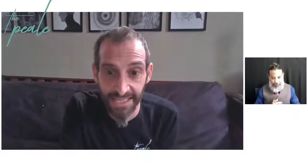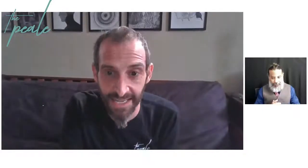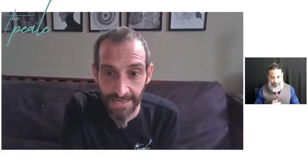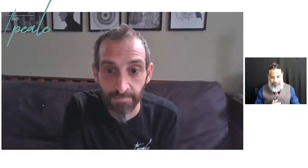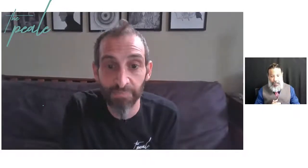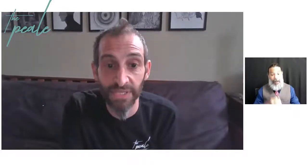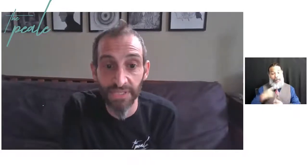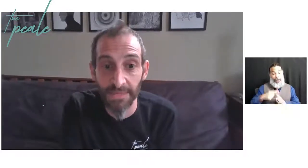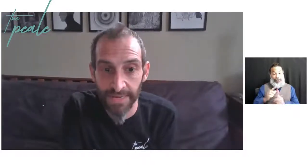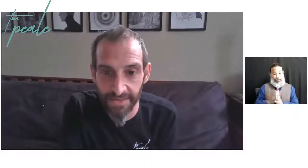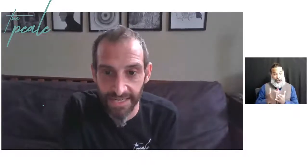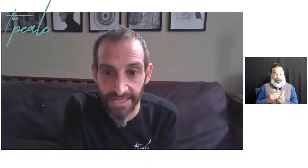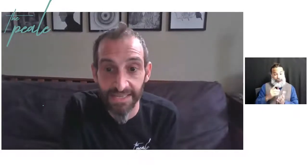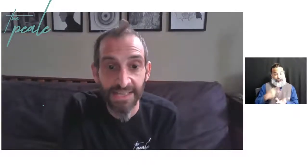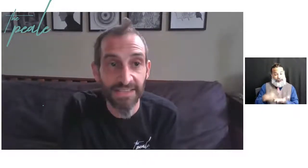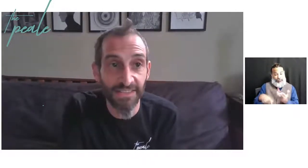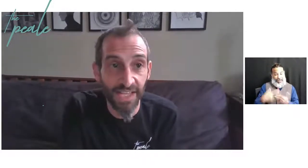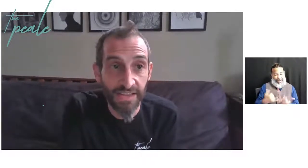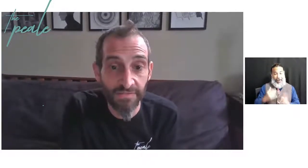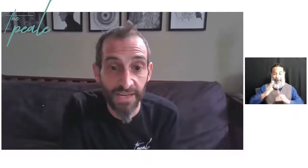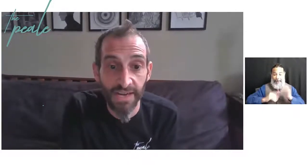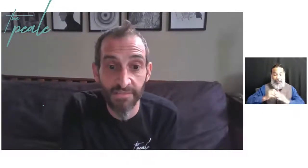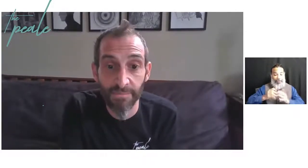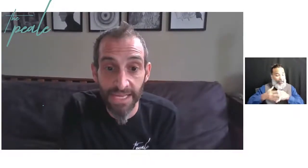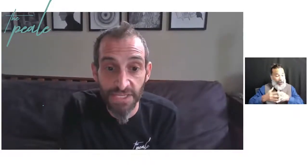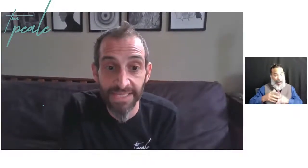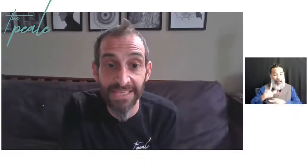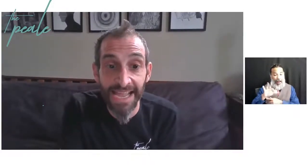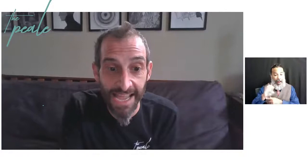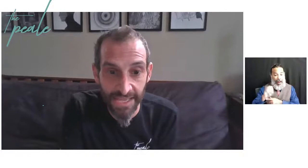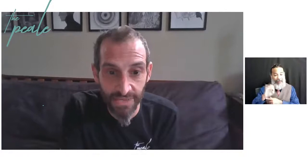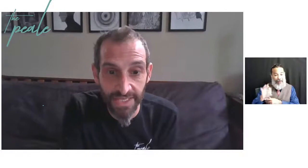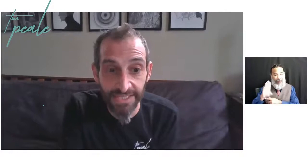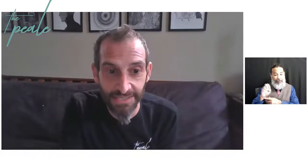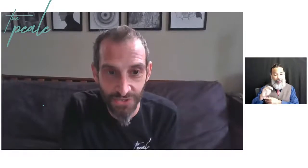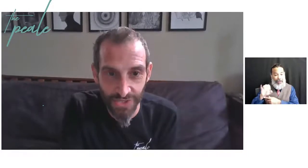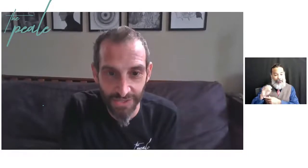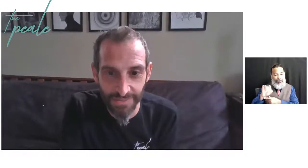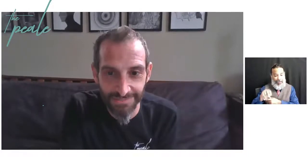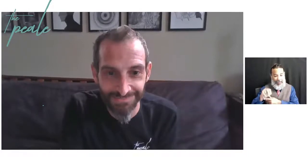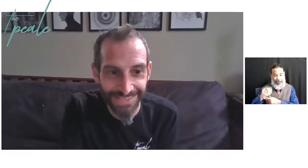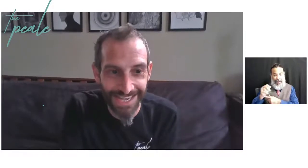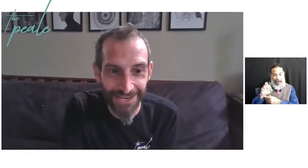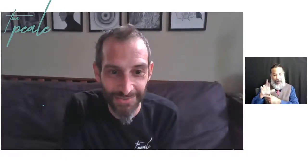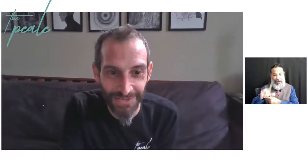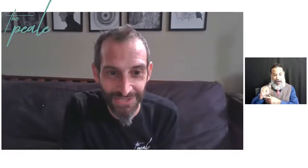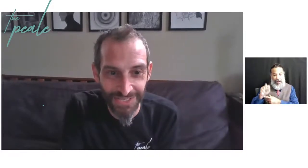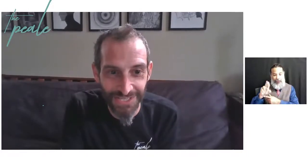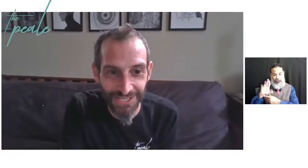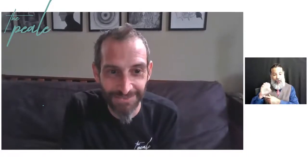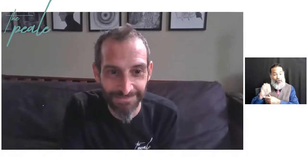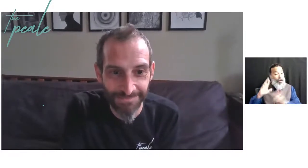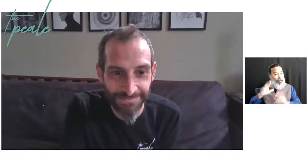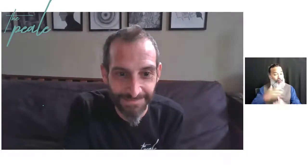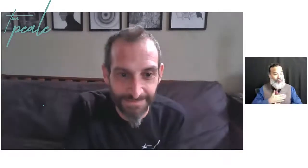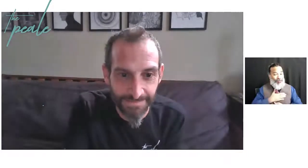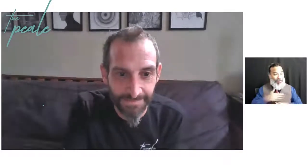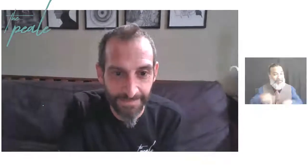discussing today, Building America, The Life of Benjamin Henry Latrobe. I hope you enjoy the